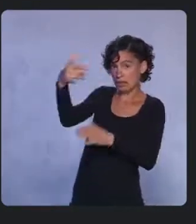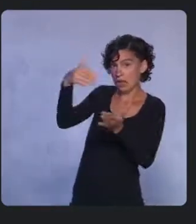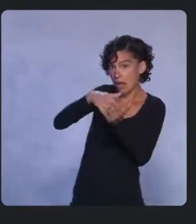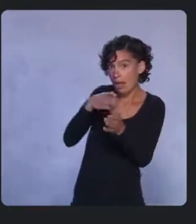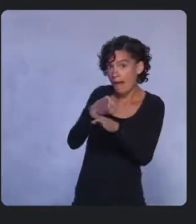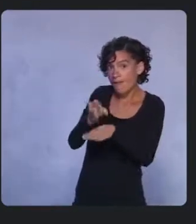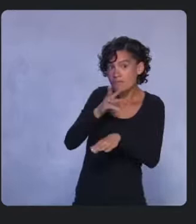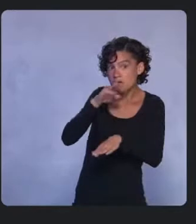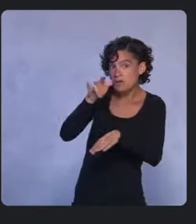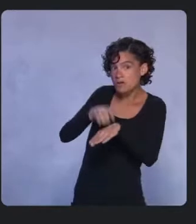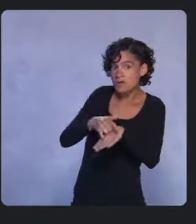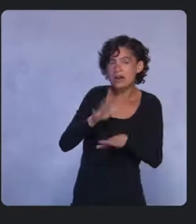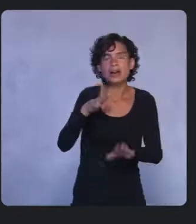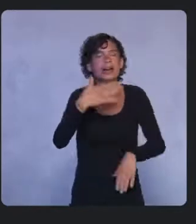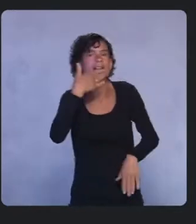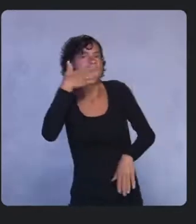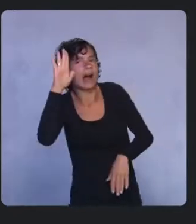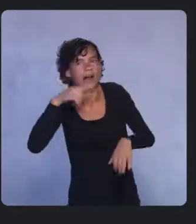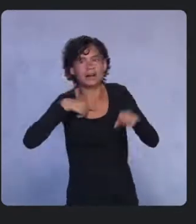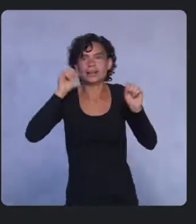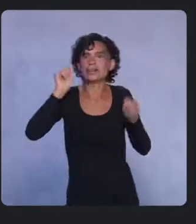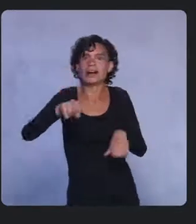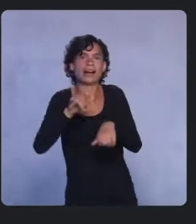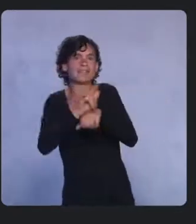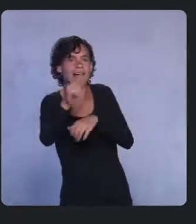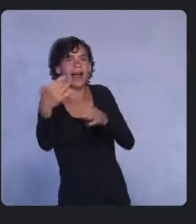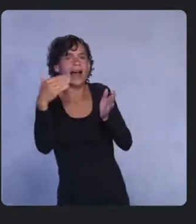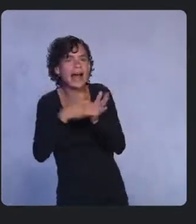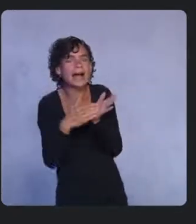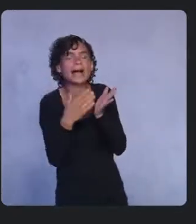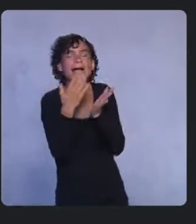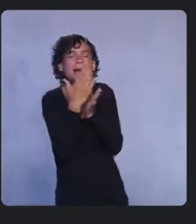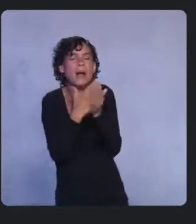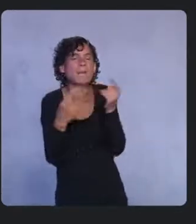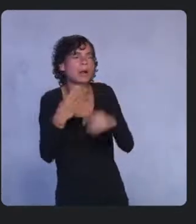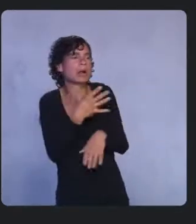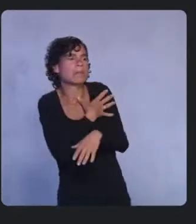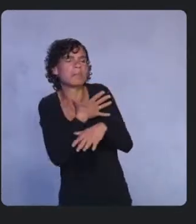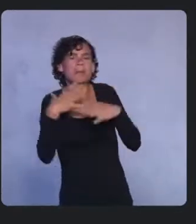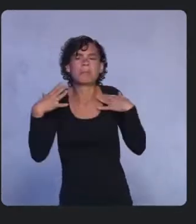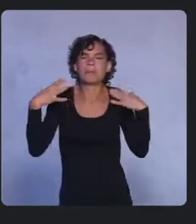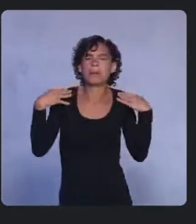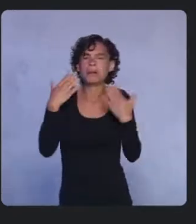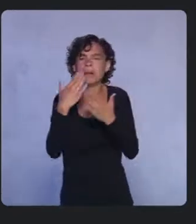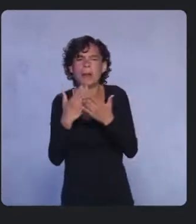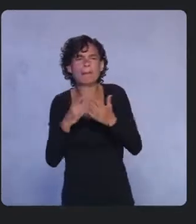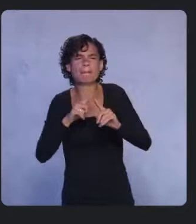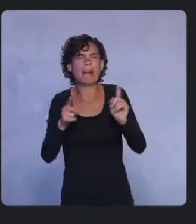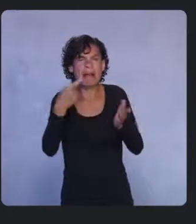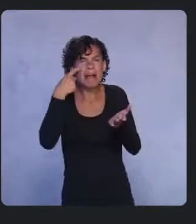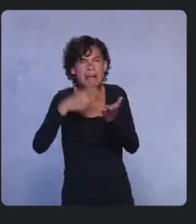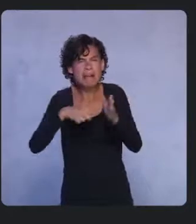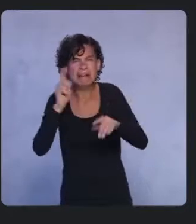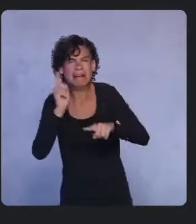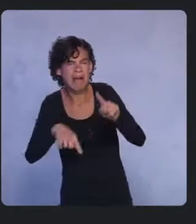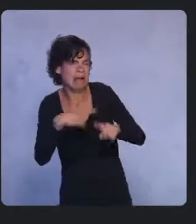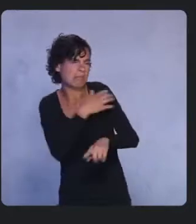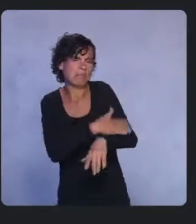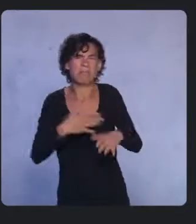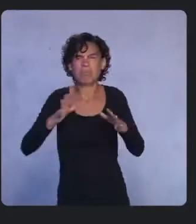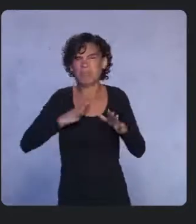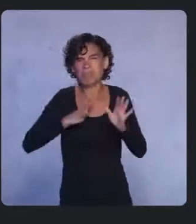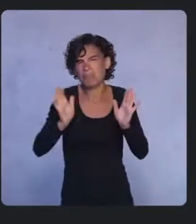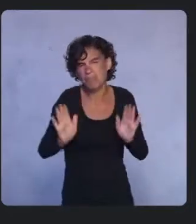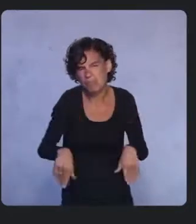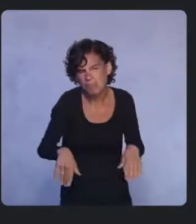Thankfully, I was. I had a few minor injuries to my wing, but you can't really tell unless you know what to look for. What's